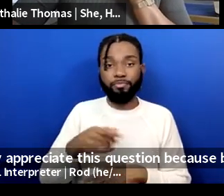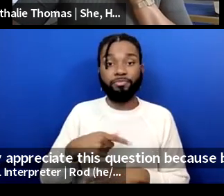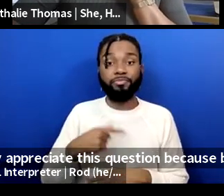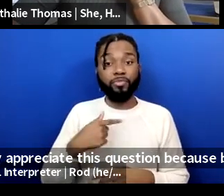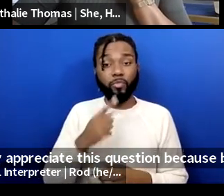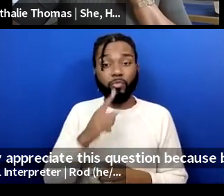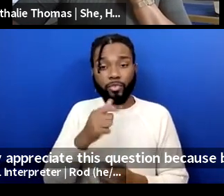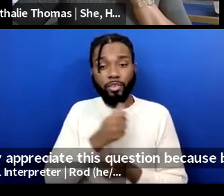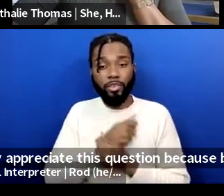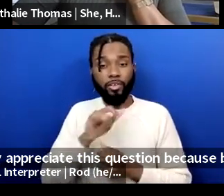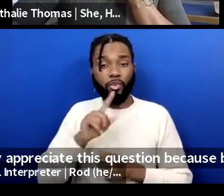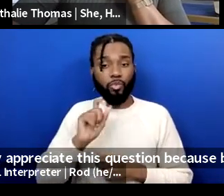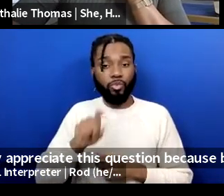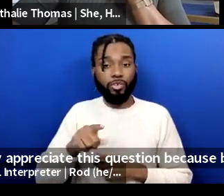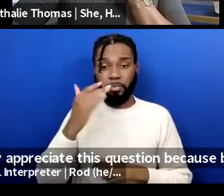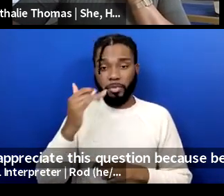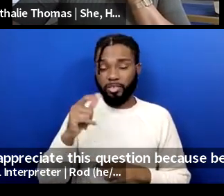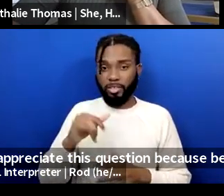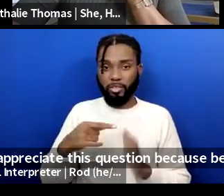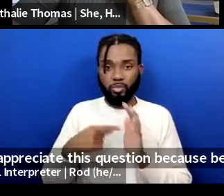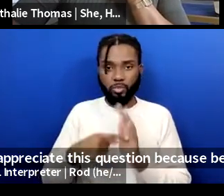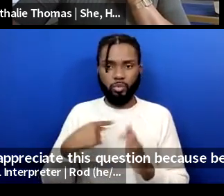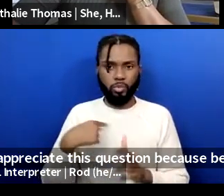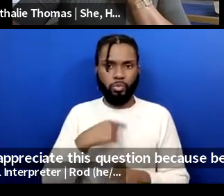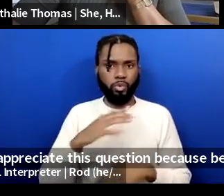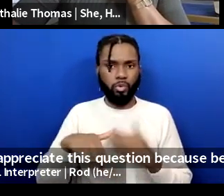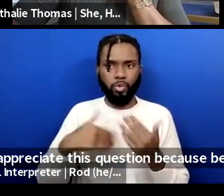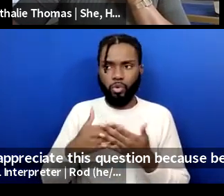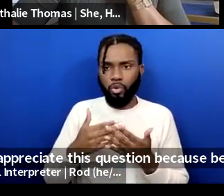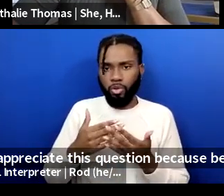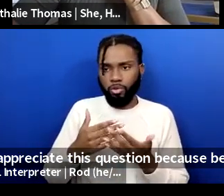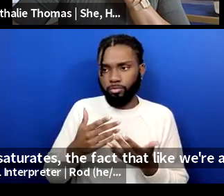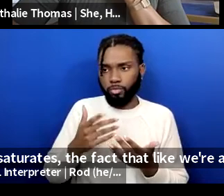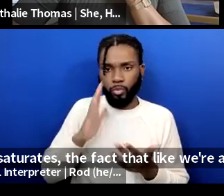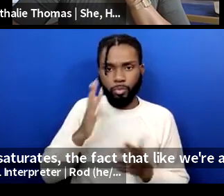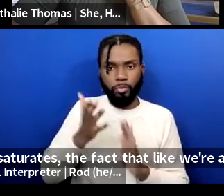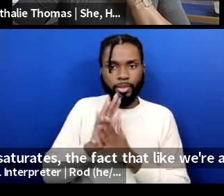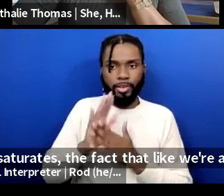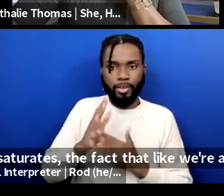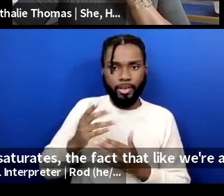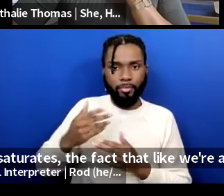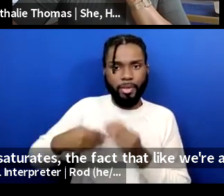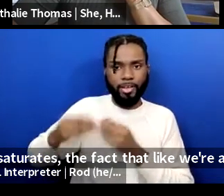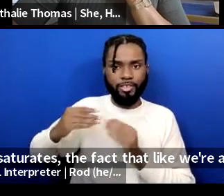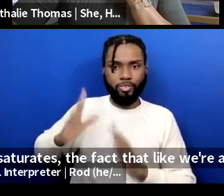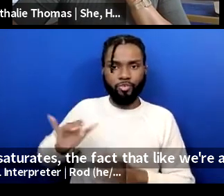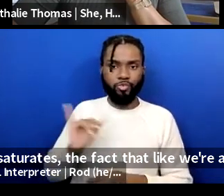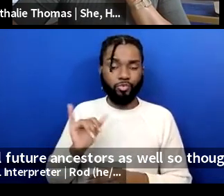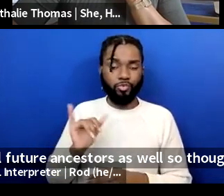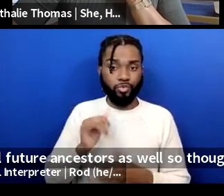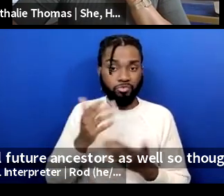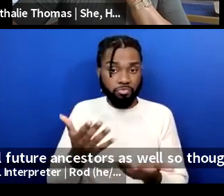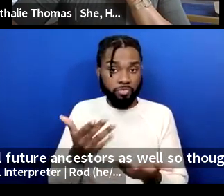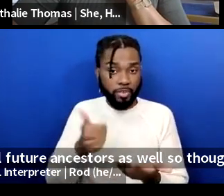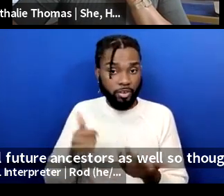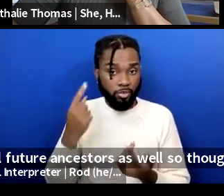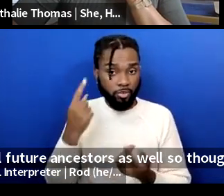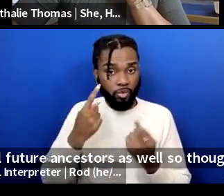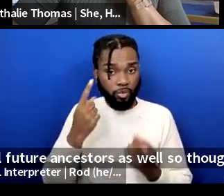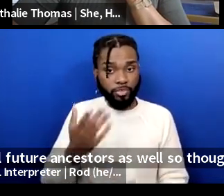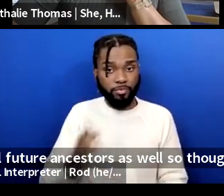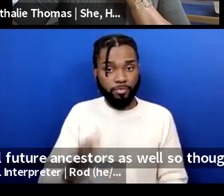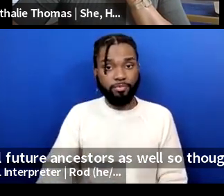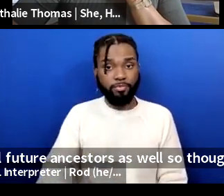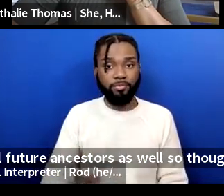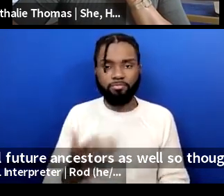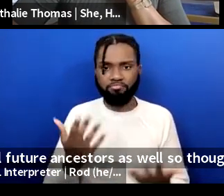how it situates the fact that like we are all future ancestors as well. So thoughts,